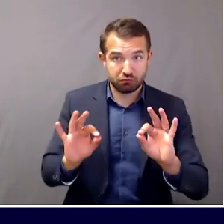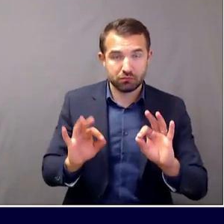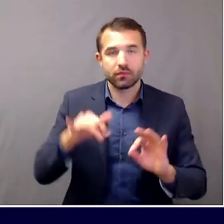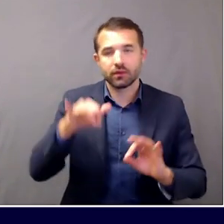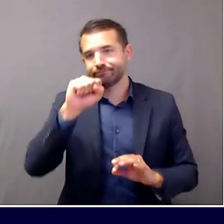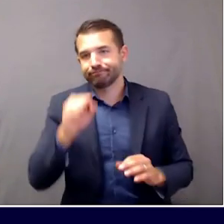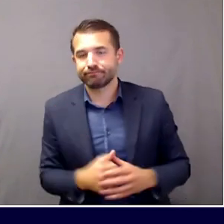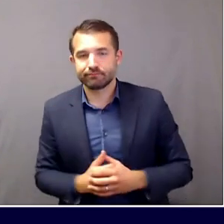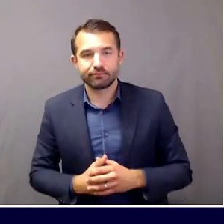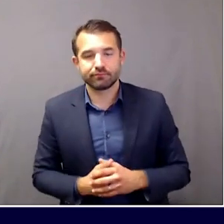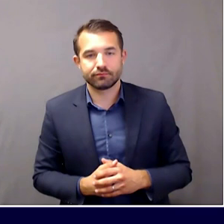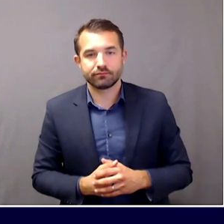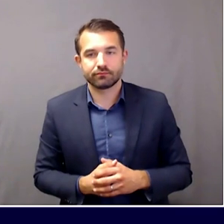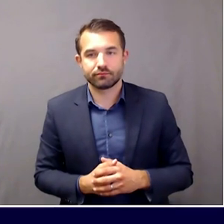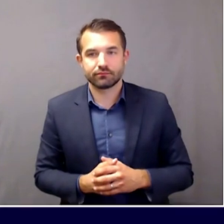Got it.